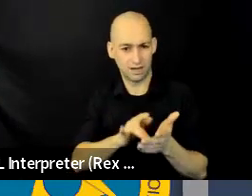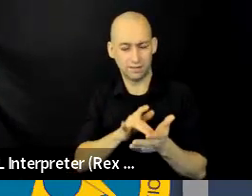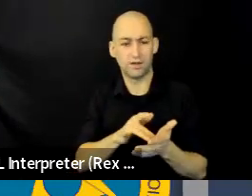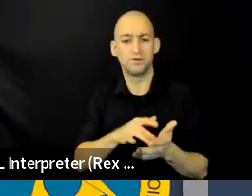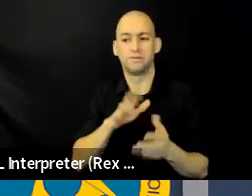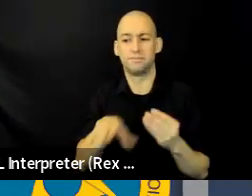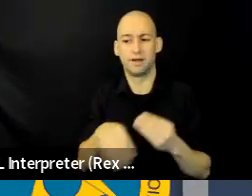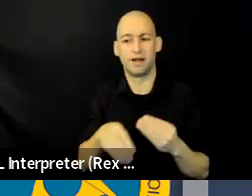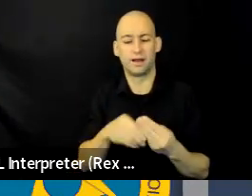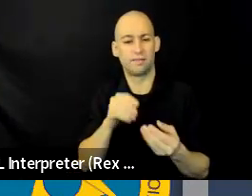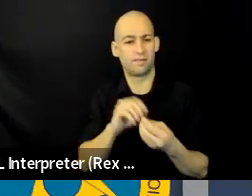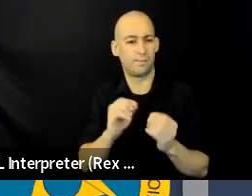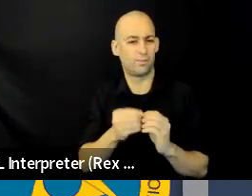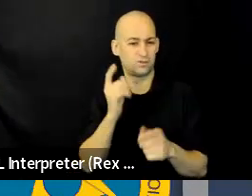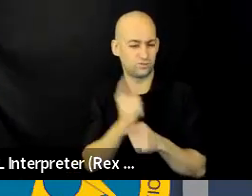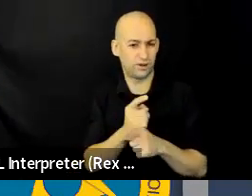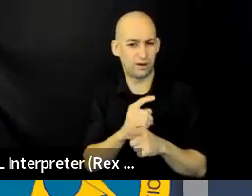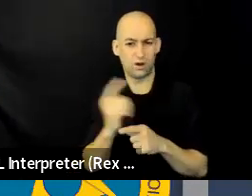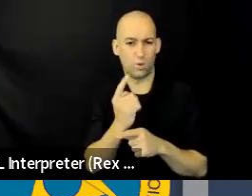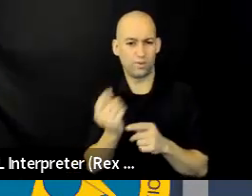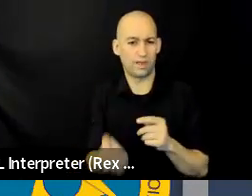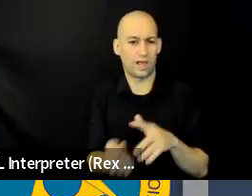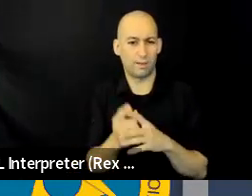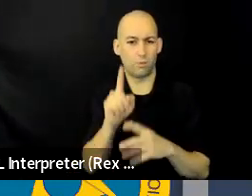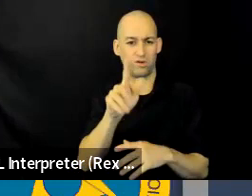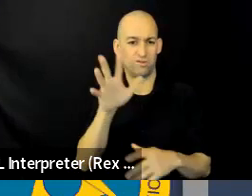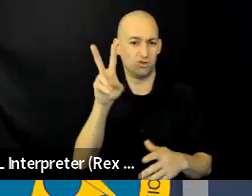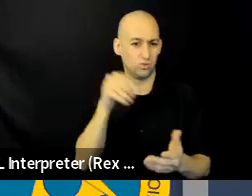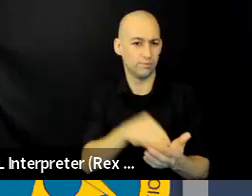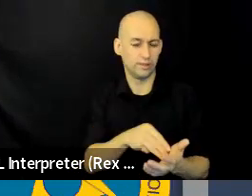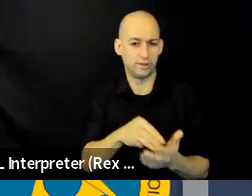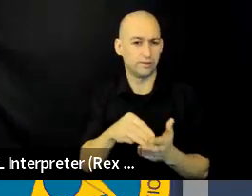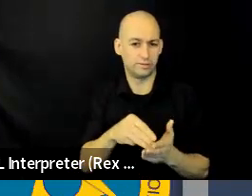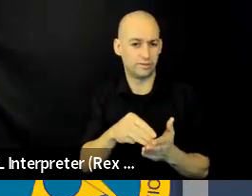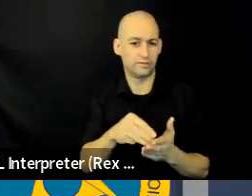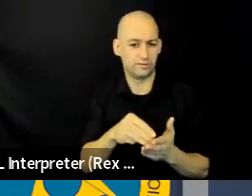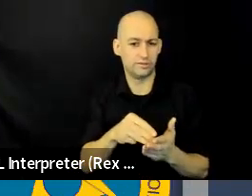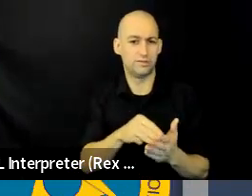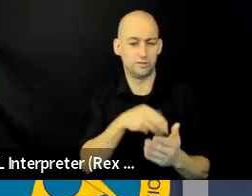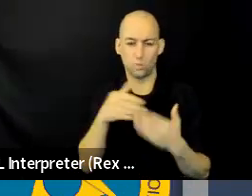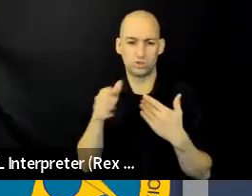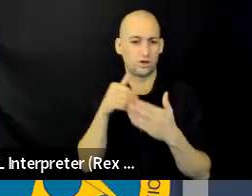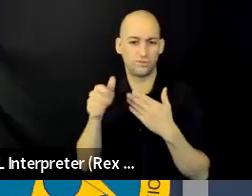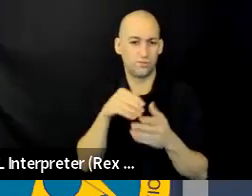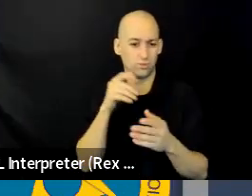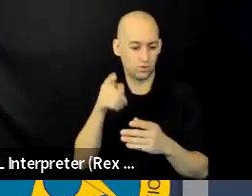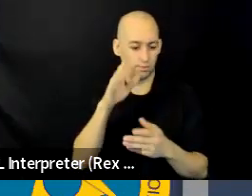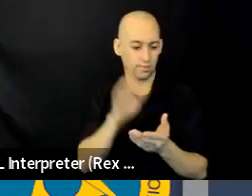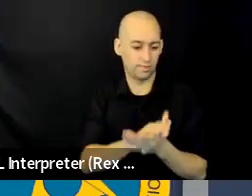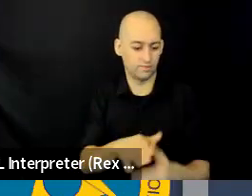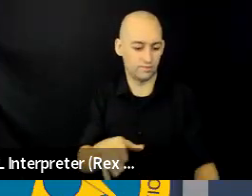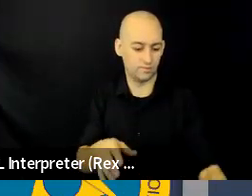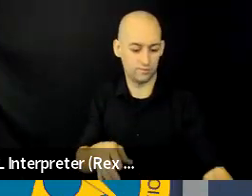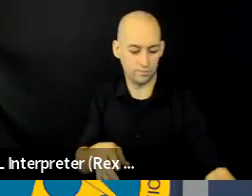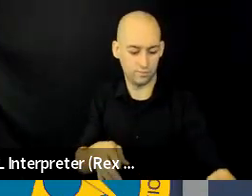in the numbers right. That only came up with 152 million annual VMT, but whichever one you believe, it's a whole lot of added